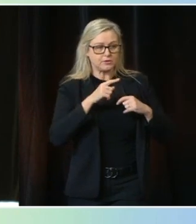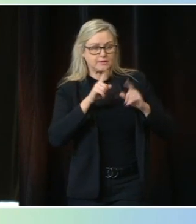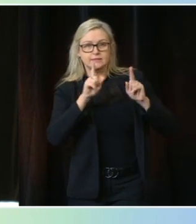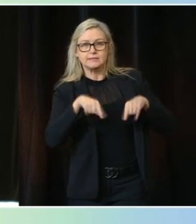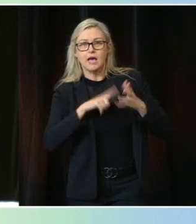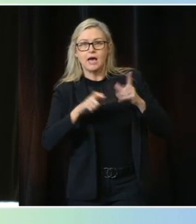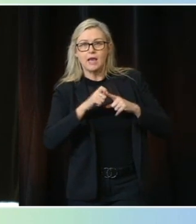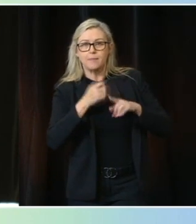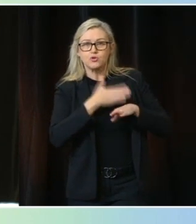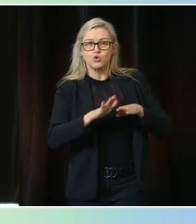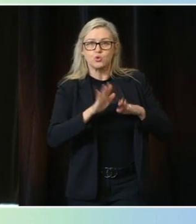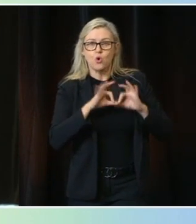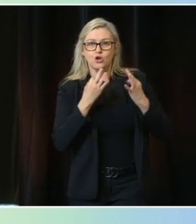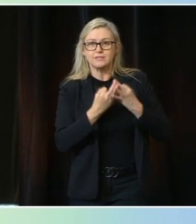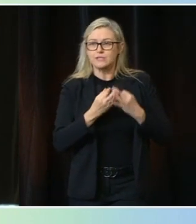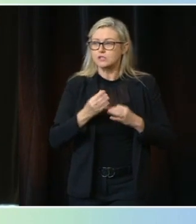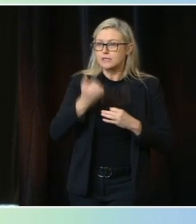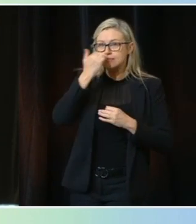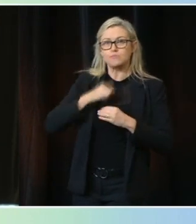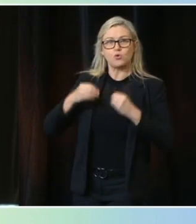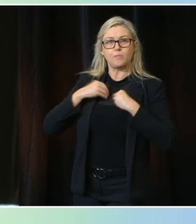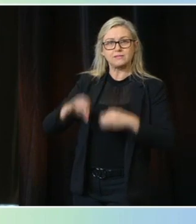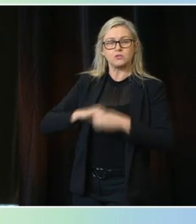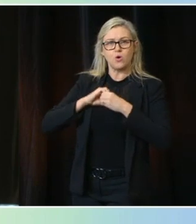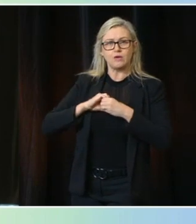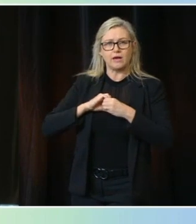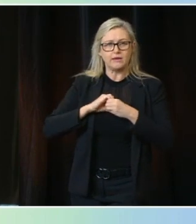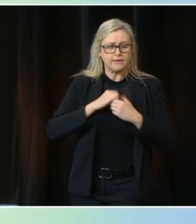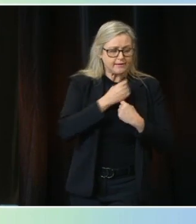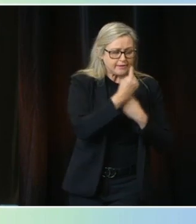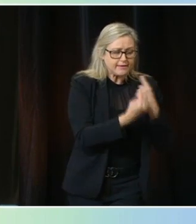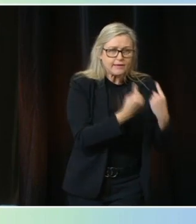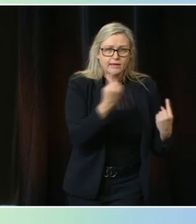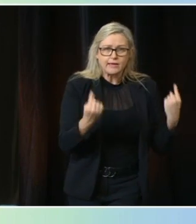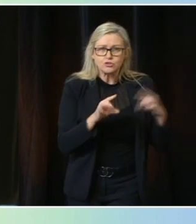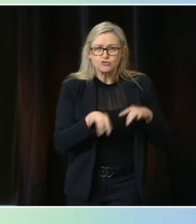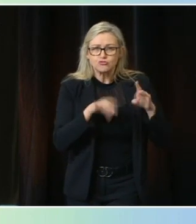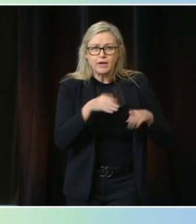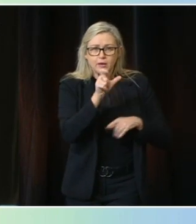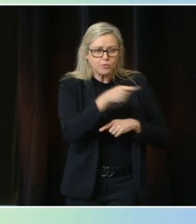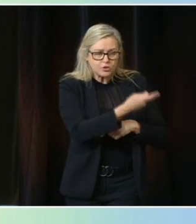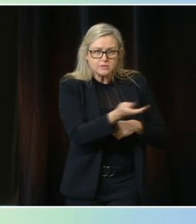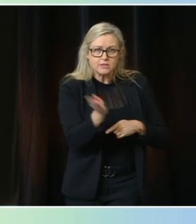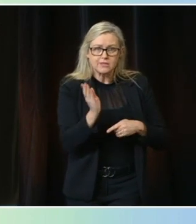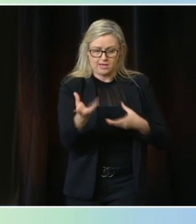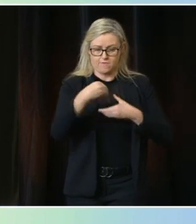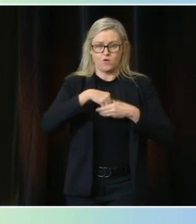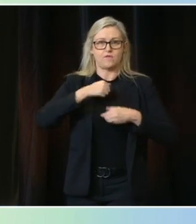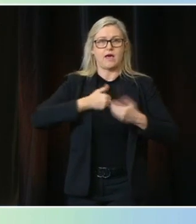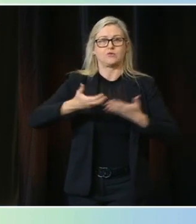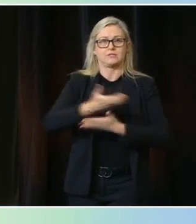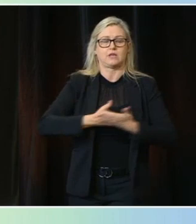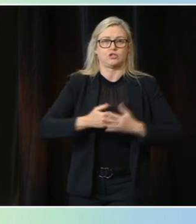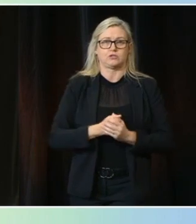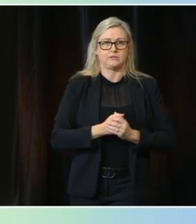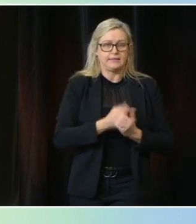and small business owners every Australian holds a stake in the outcome of our discussions every Australian